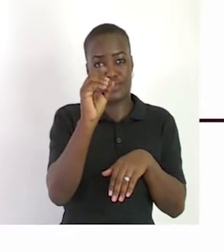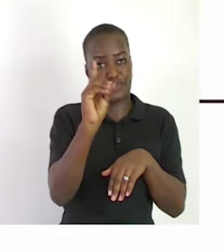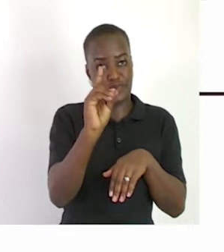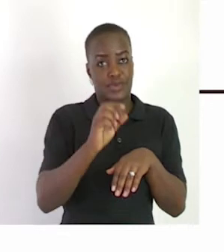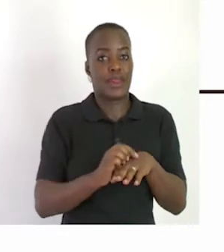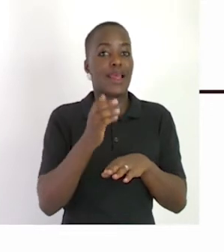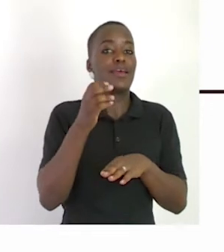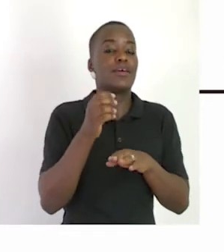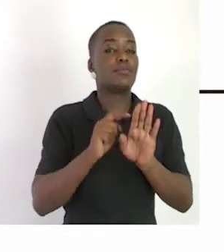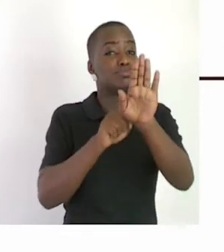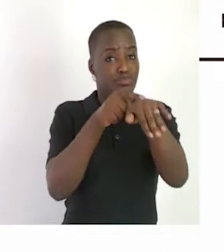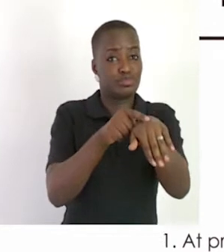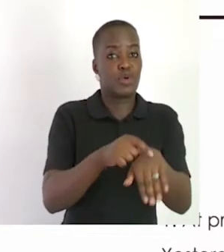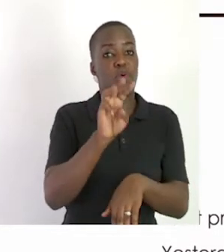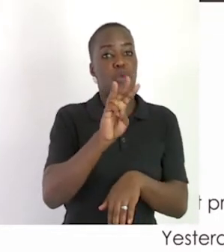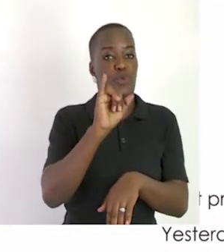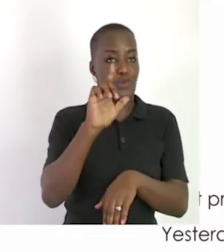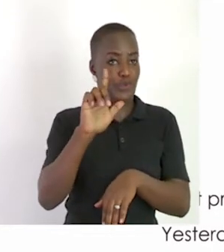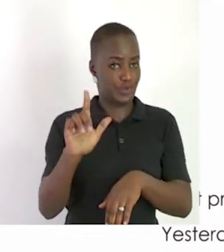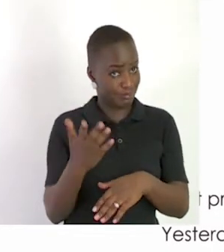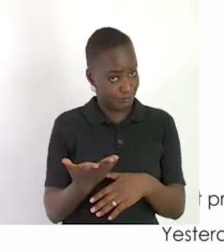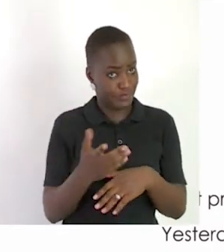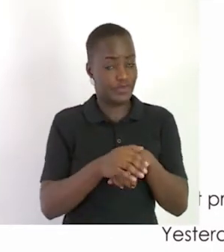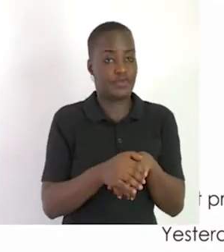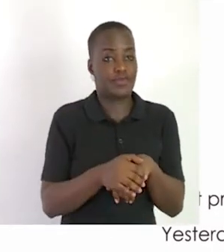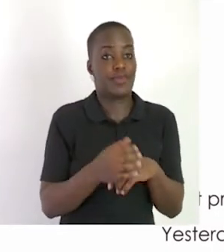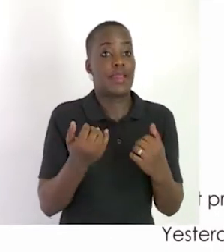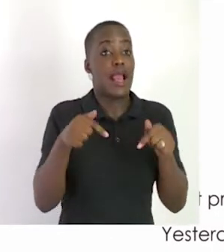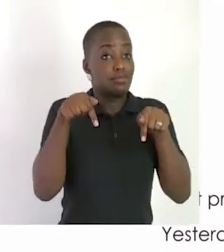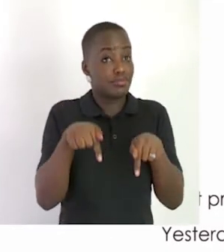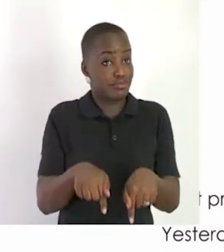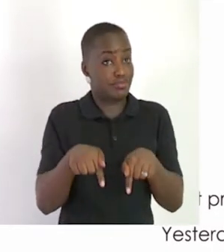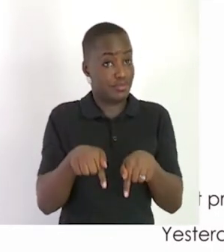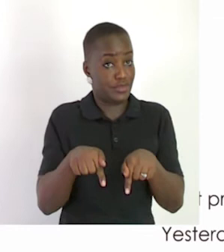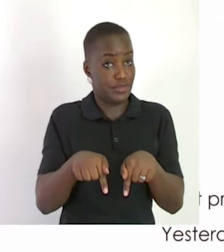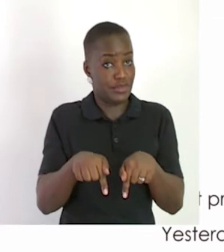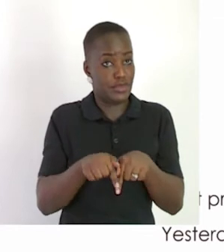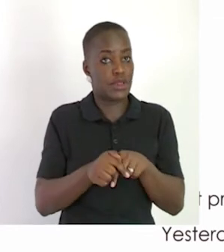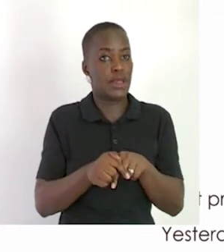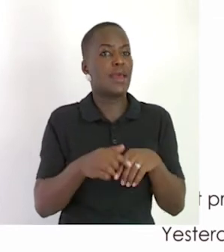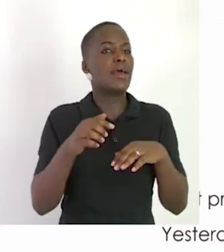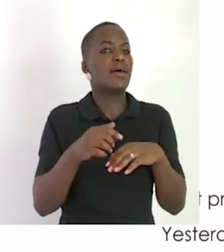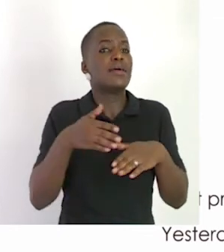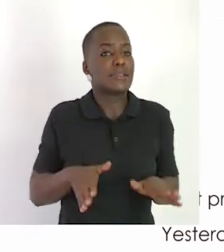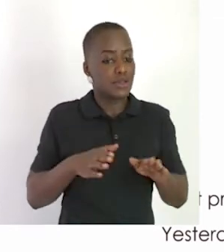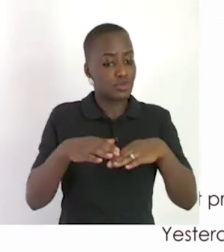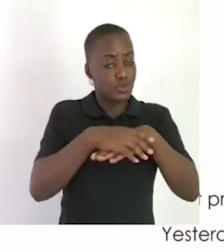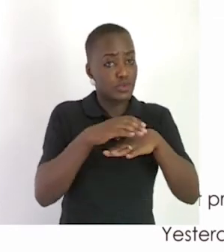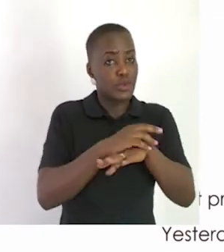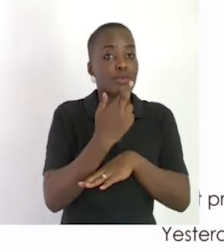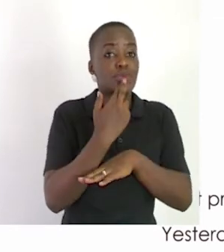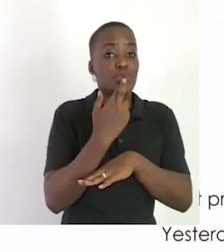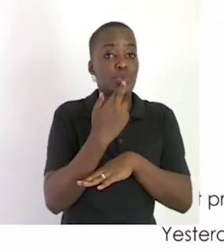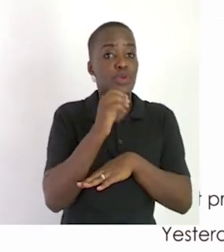Number 1 says, at present, the girl wears red shoes. You're going to take